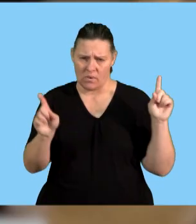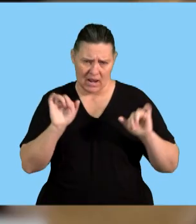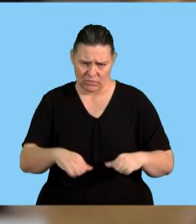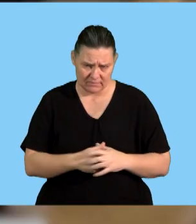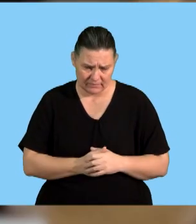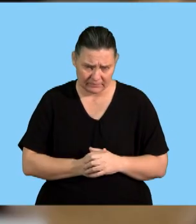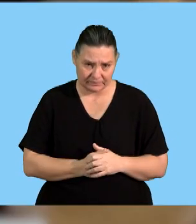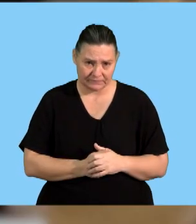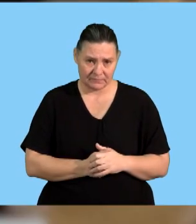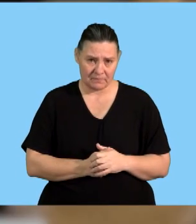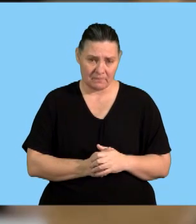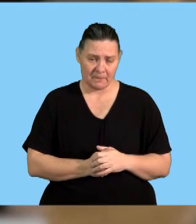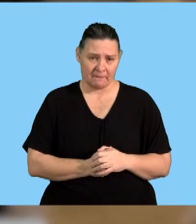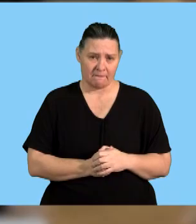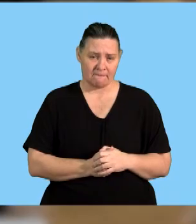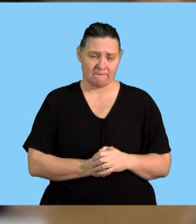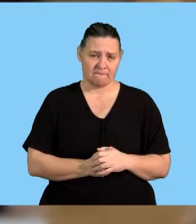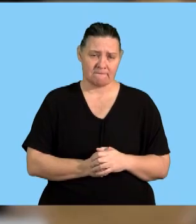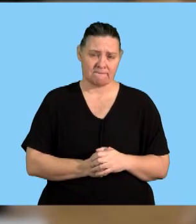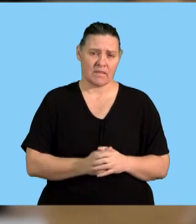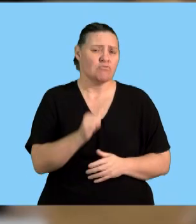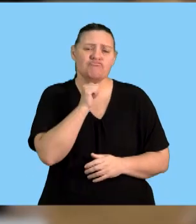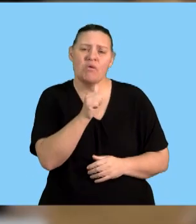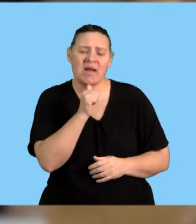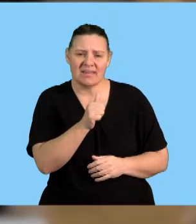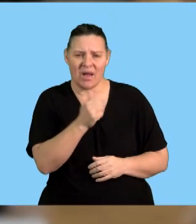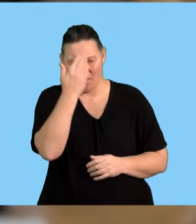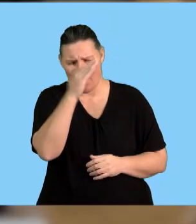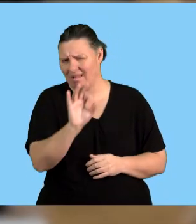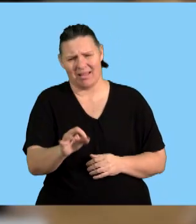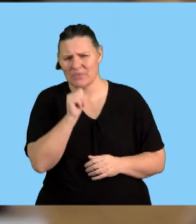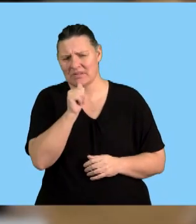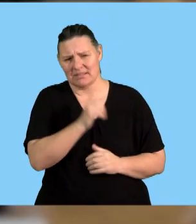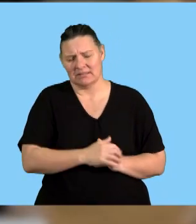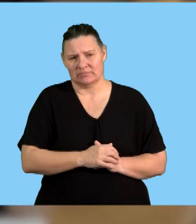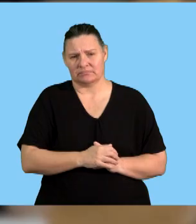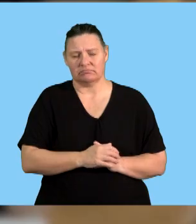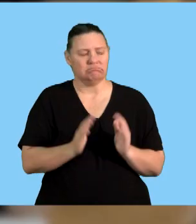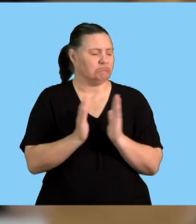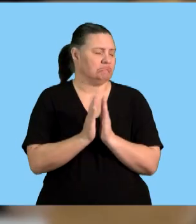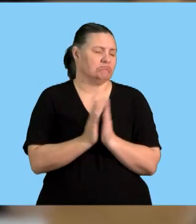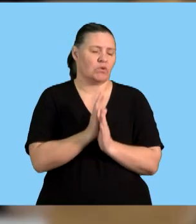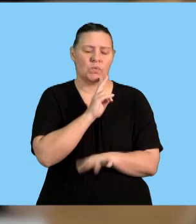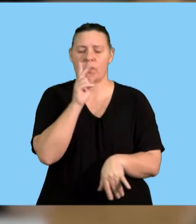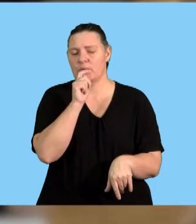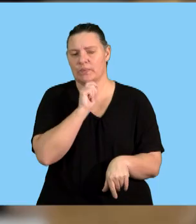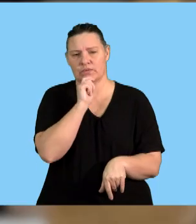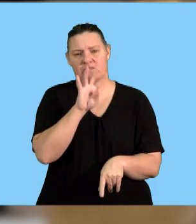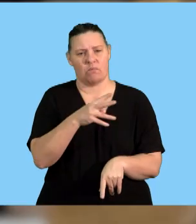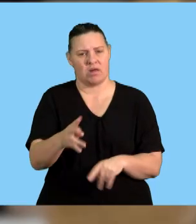are not allowed to use the formulas, even though we know them. Please don't use